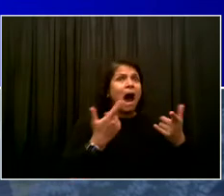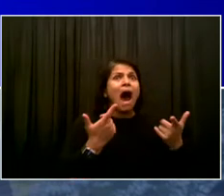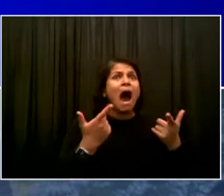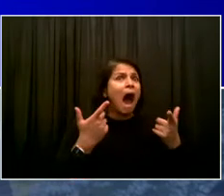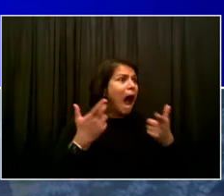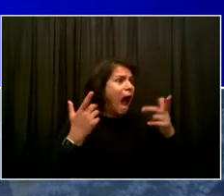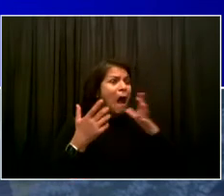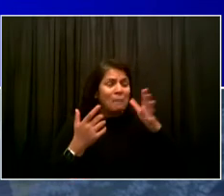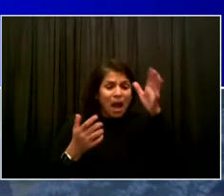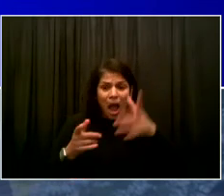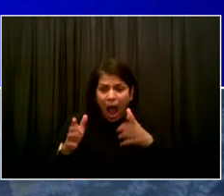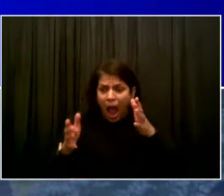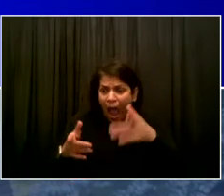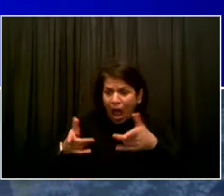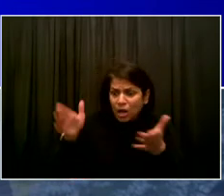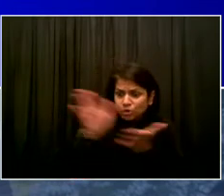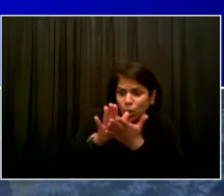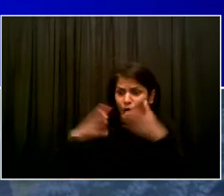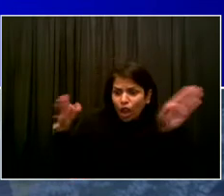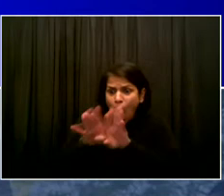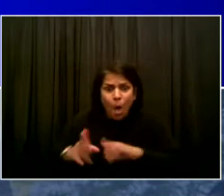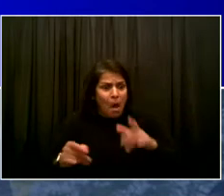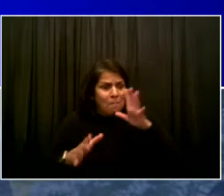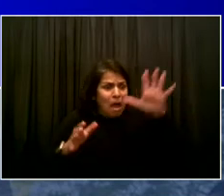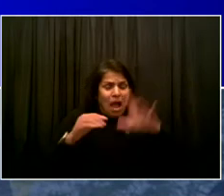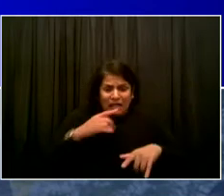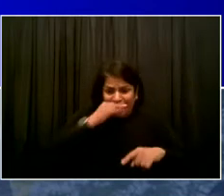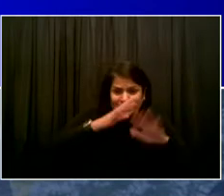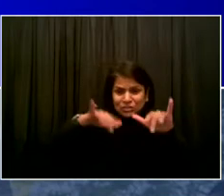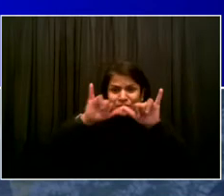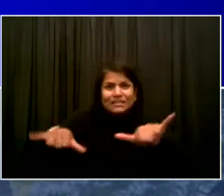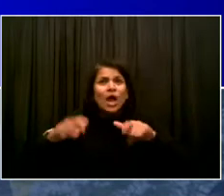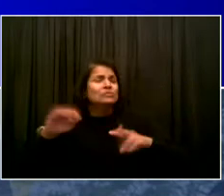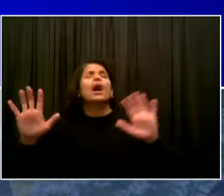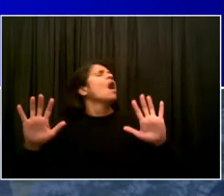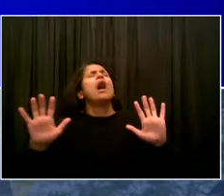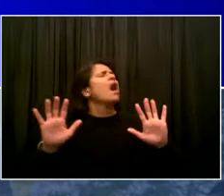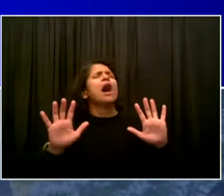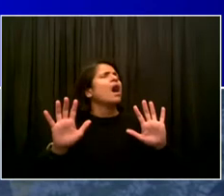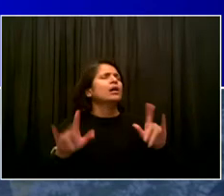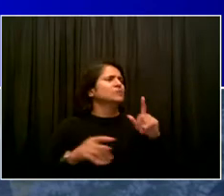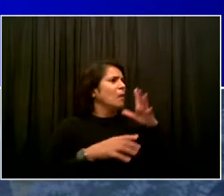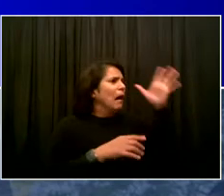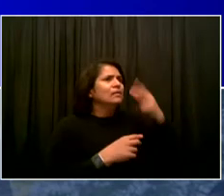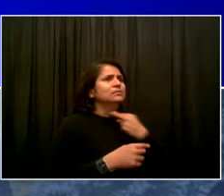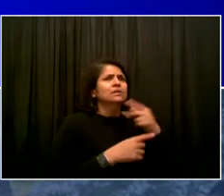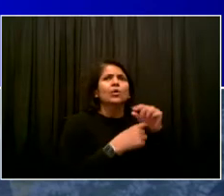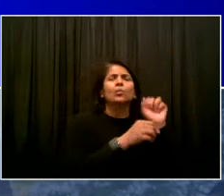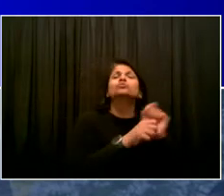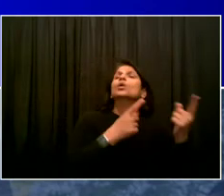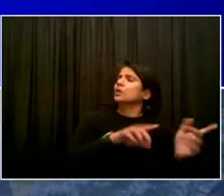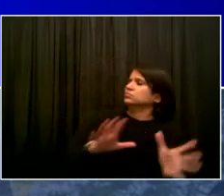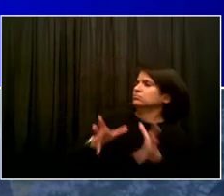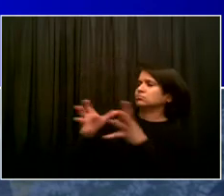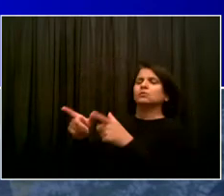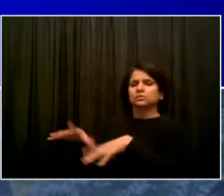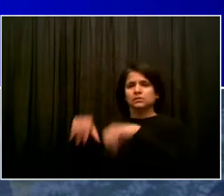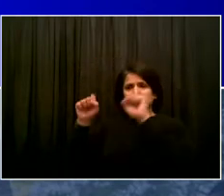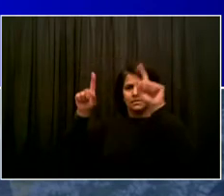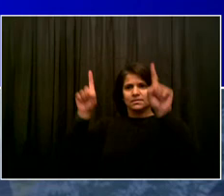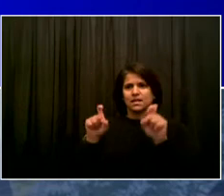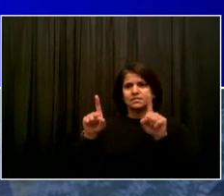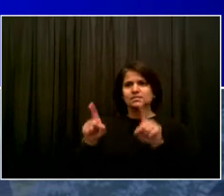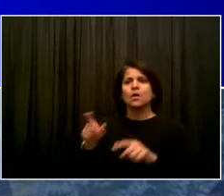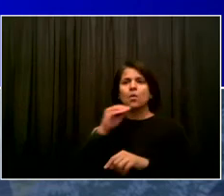experience. 98% of close contacts, when someone has come in contact with someone who tested positive,